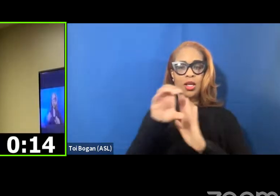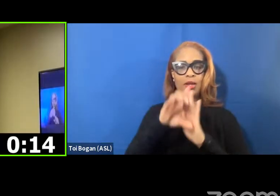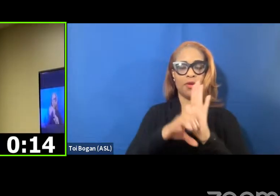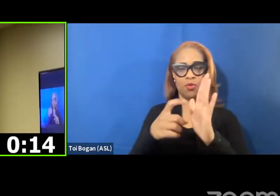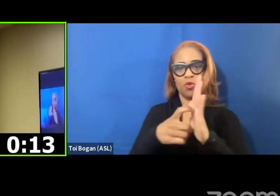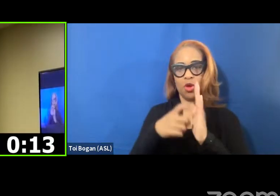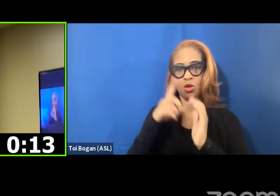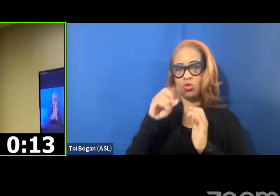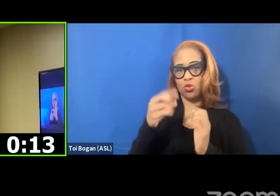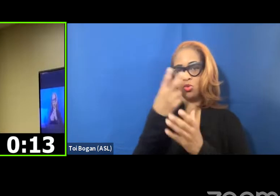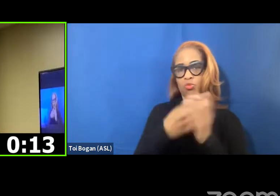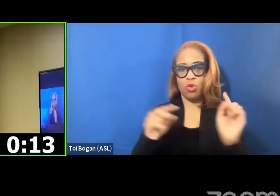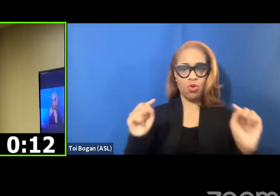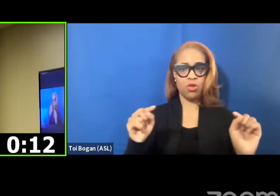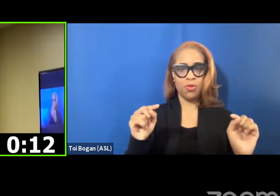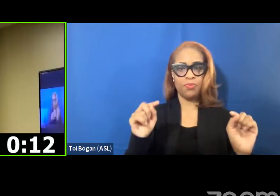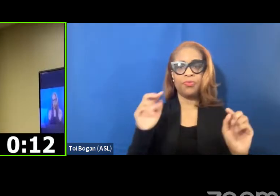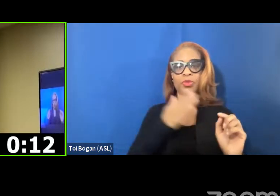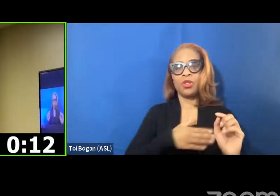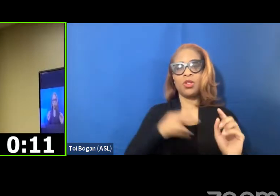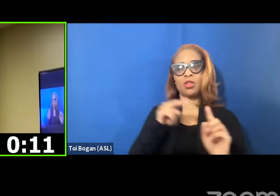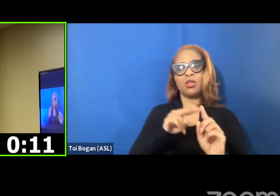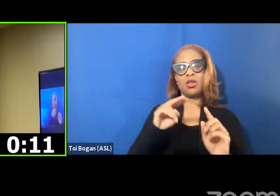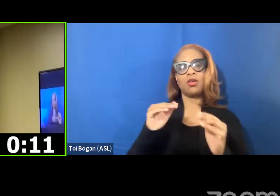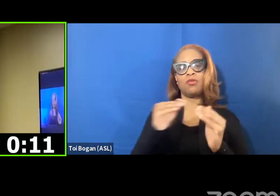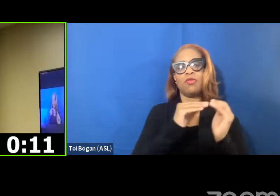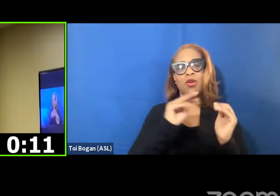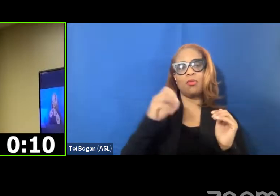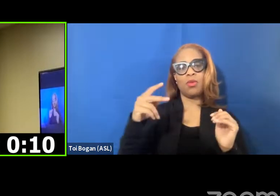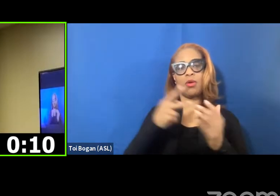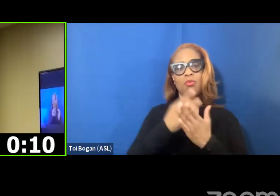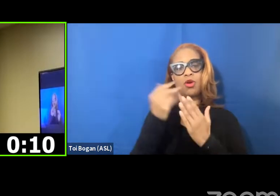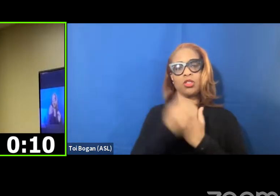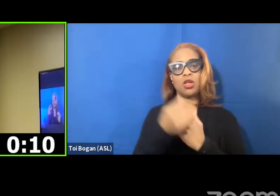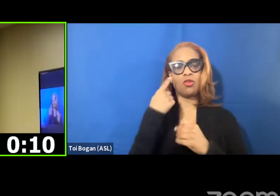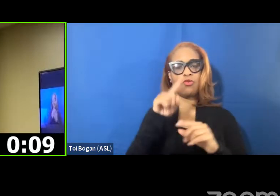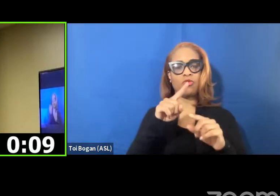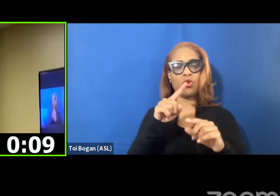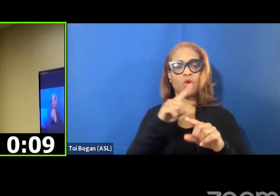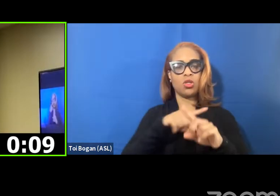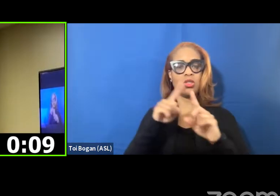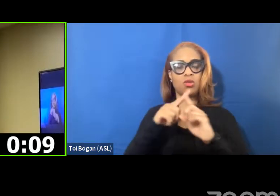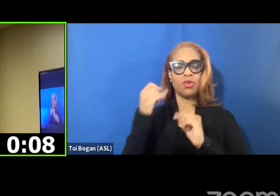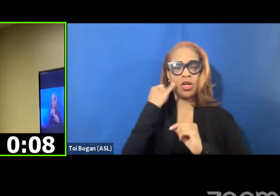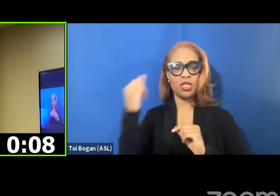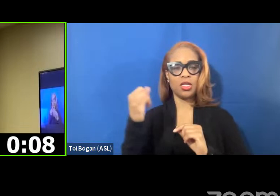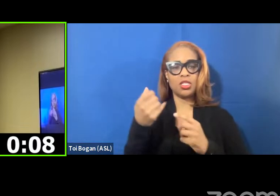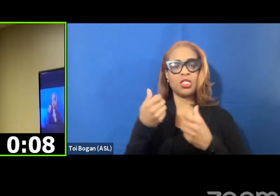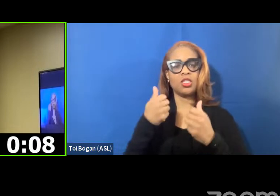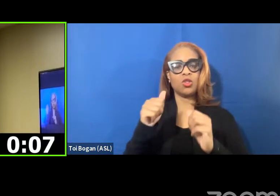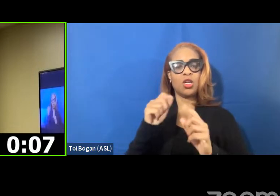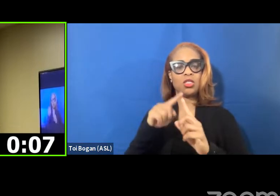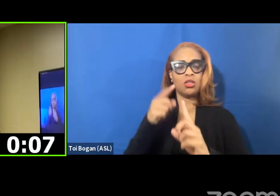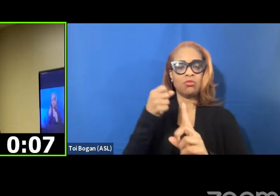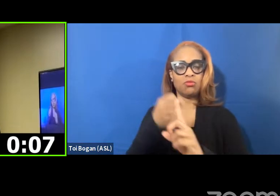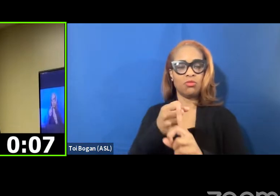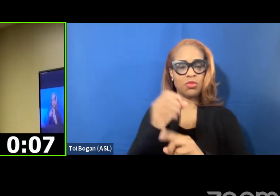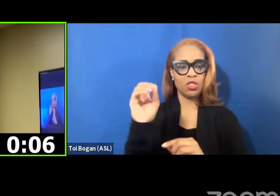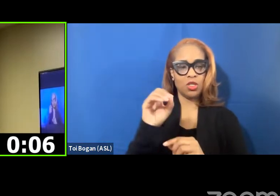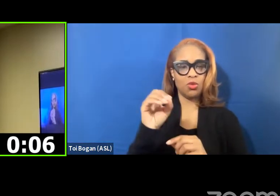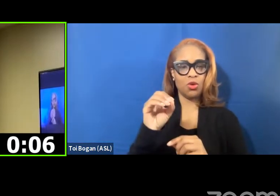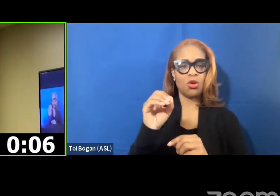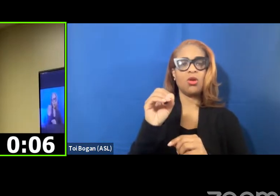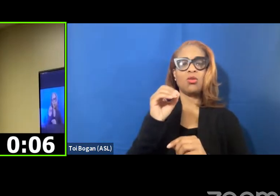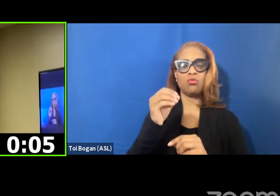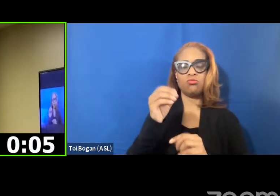both please look at the fair maps project for ideas and keep trying until you hit zero finally while we respect dr adelson's